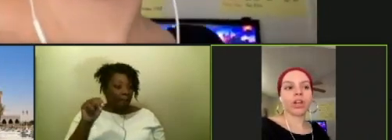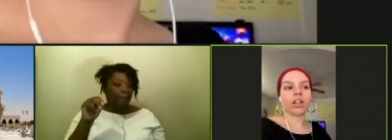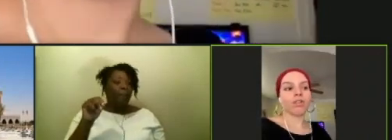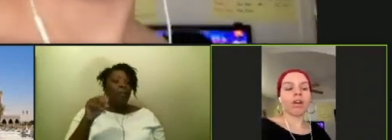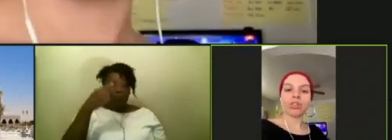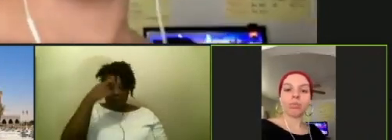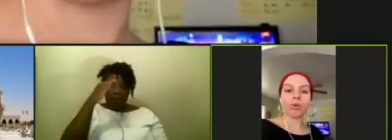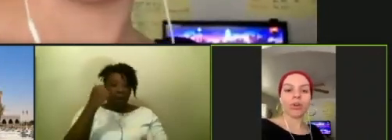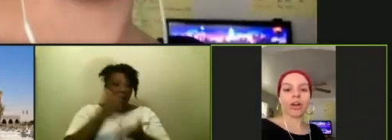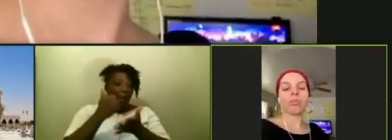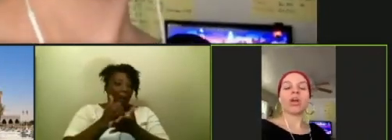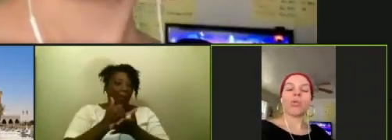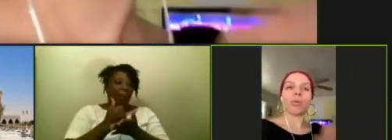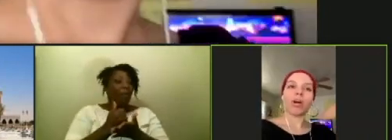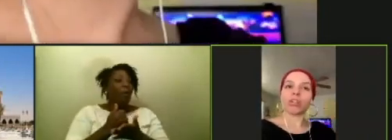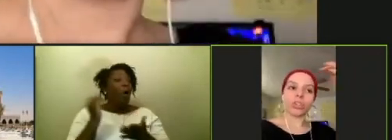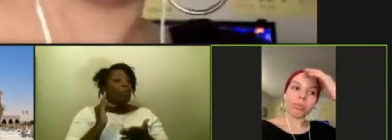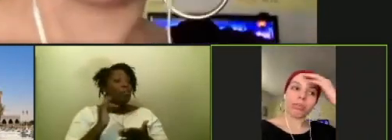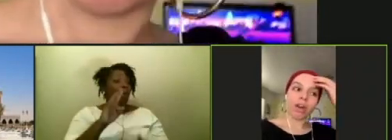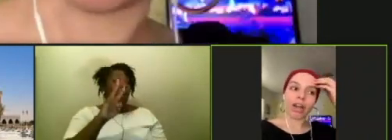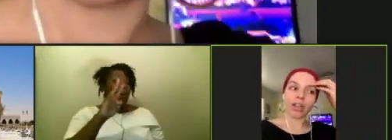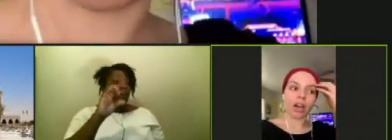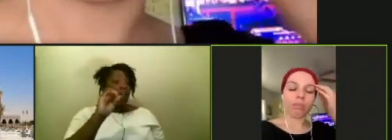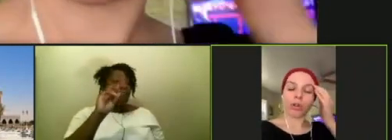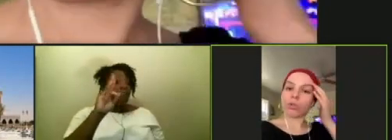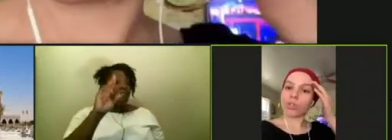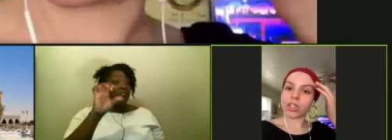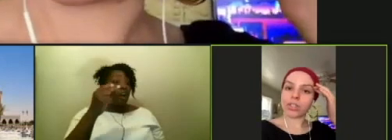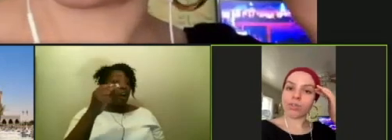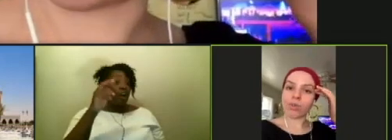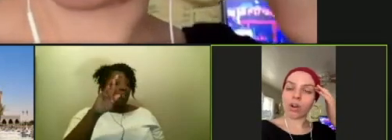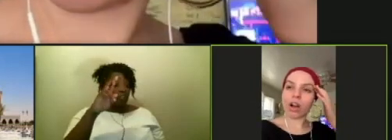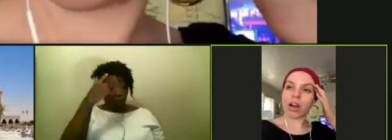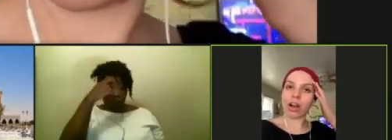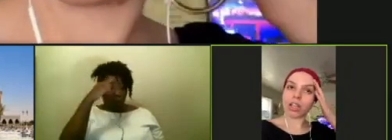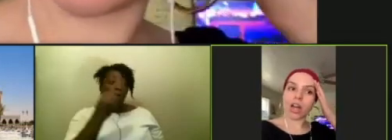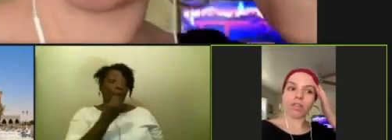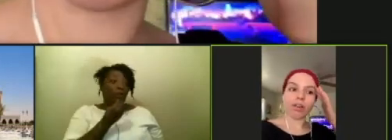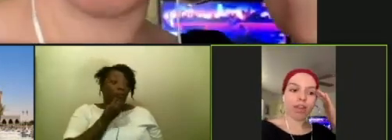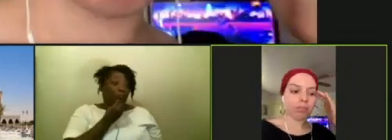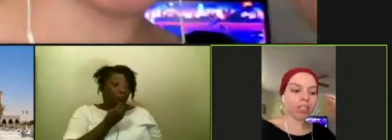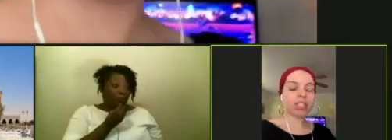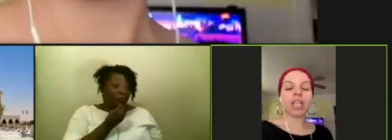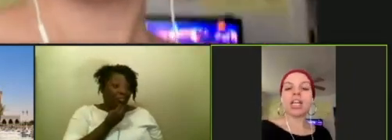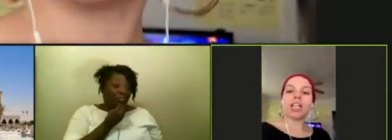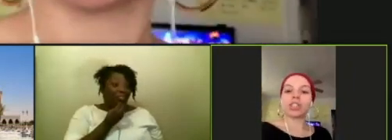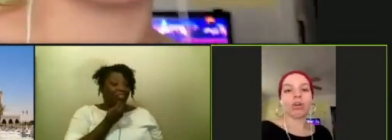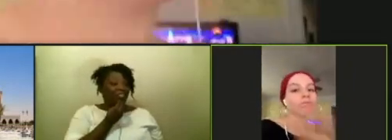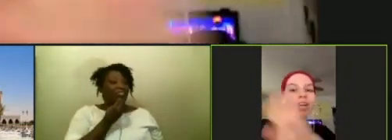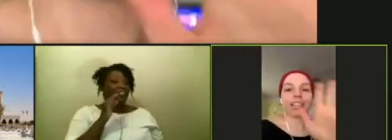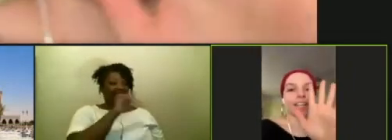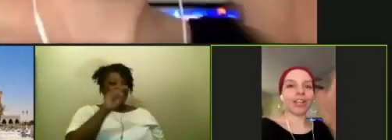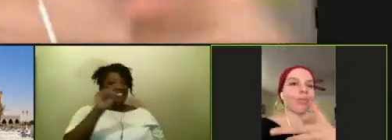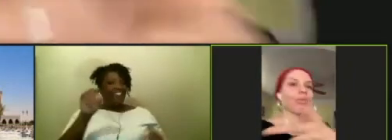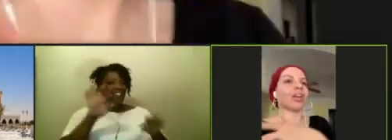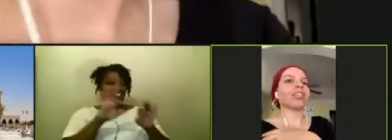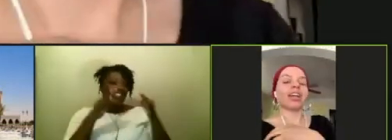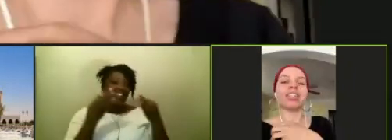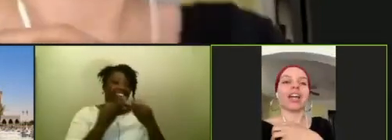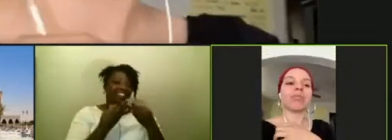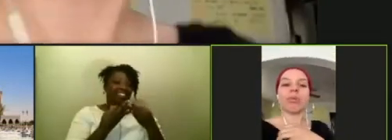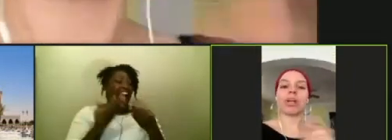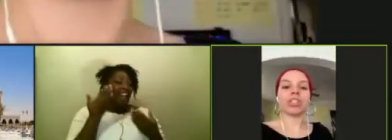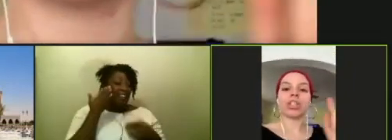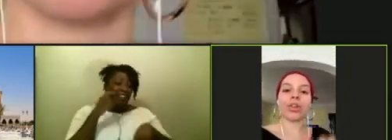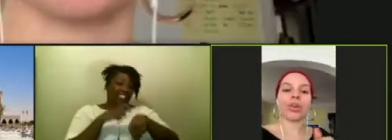of creating a voucher program where we also just provide groceries for a lot of our families. So like I said, I know we are tight